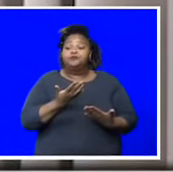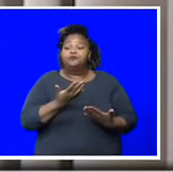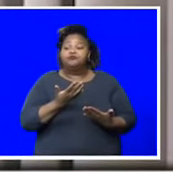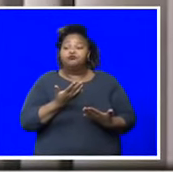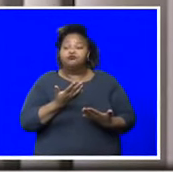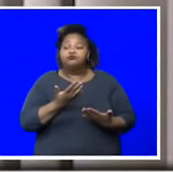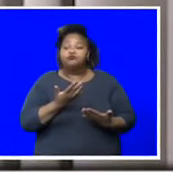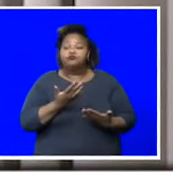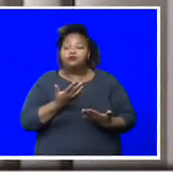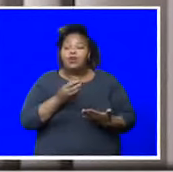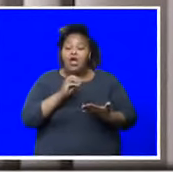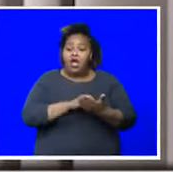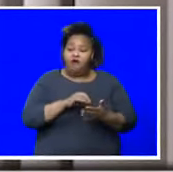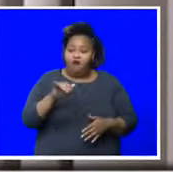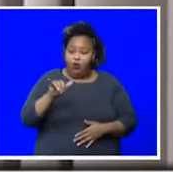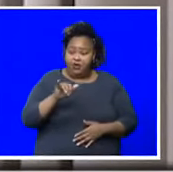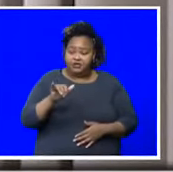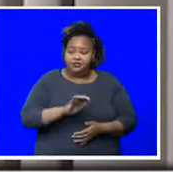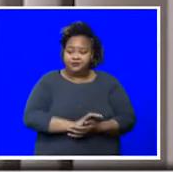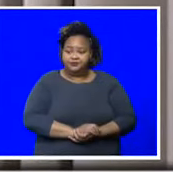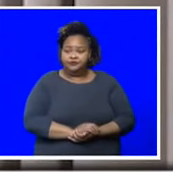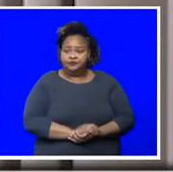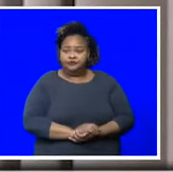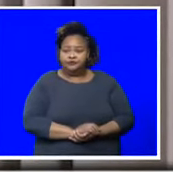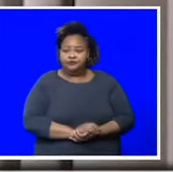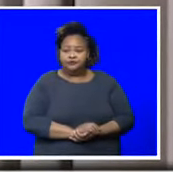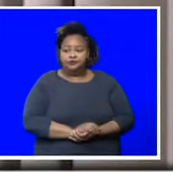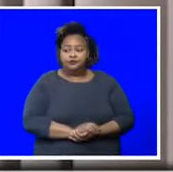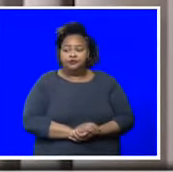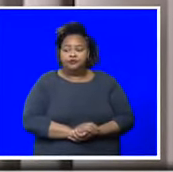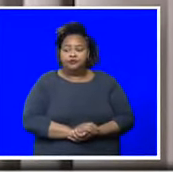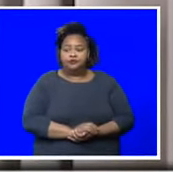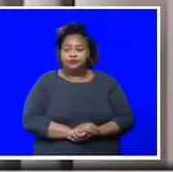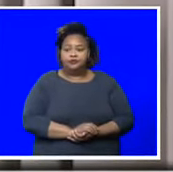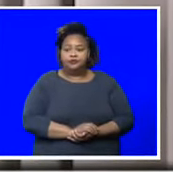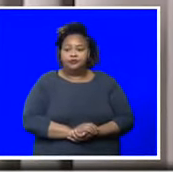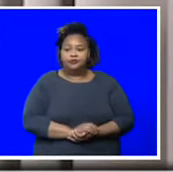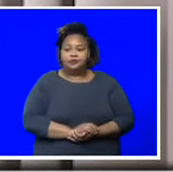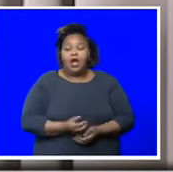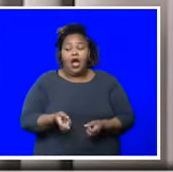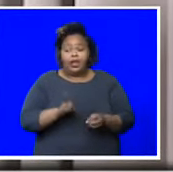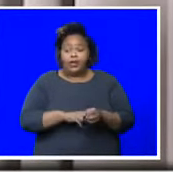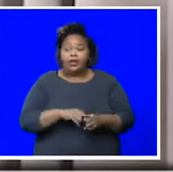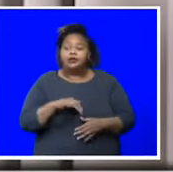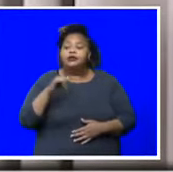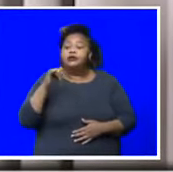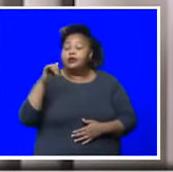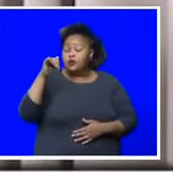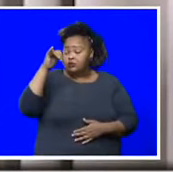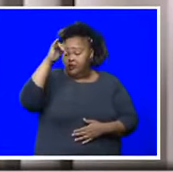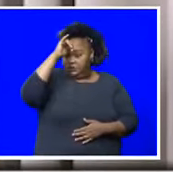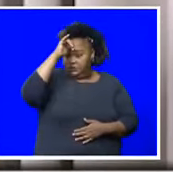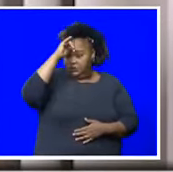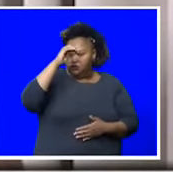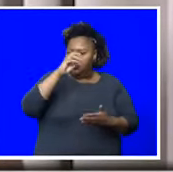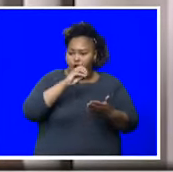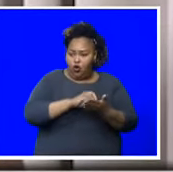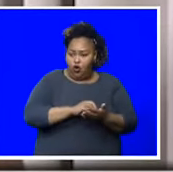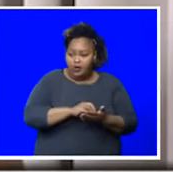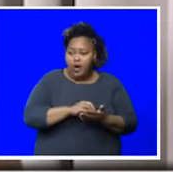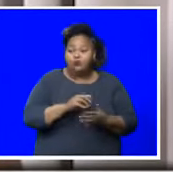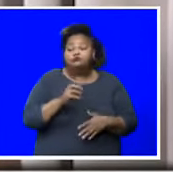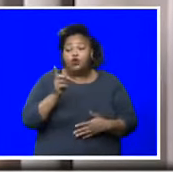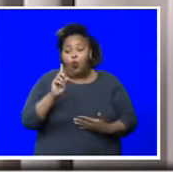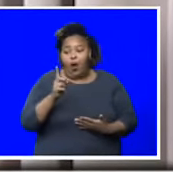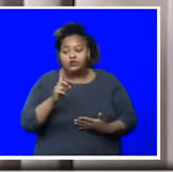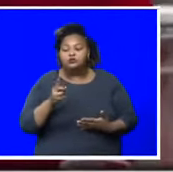current industry needs and emerging skills needed to venture into business to curb the high rate of